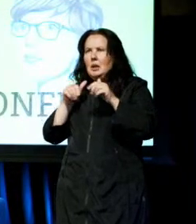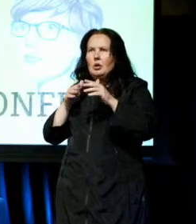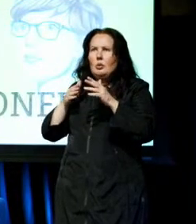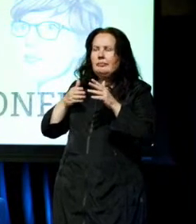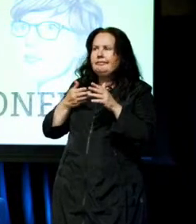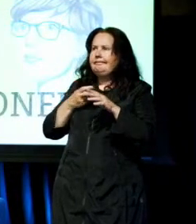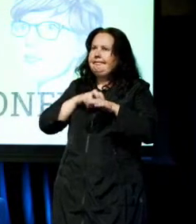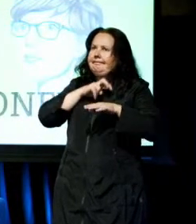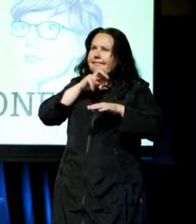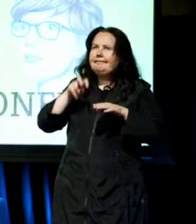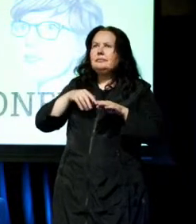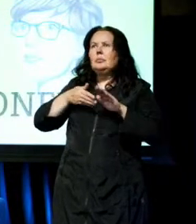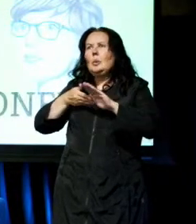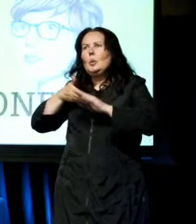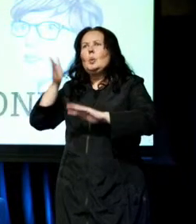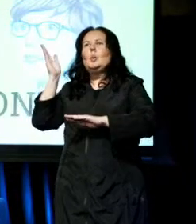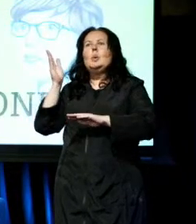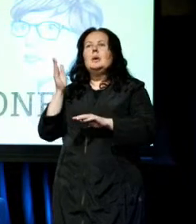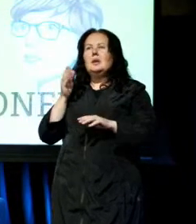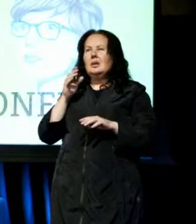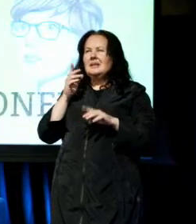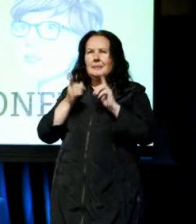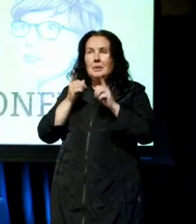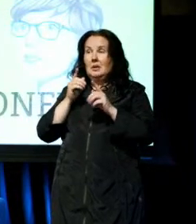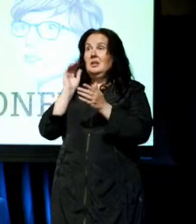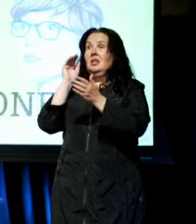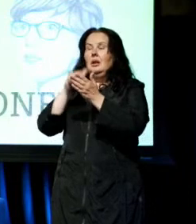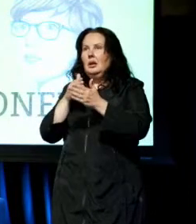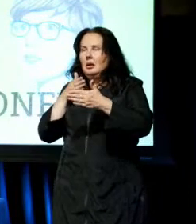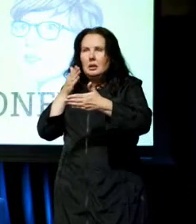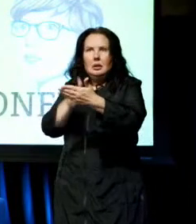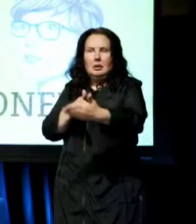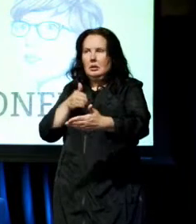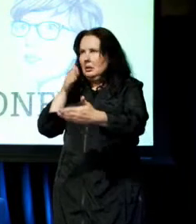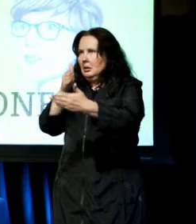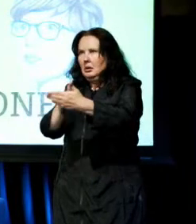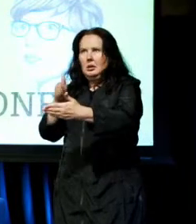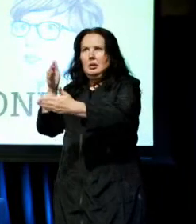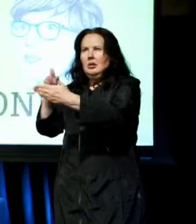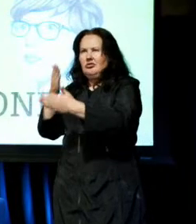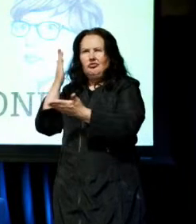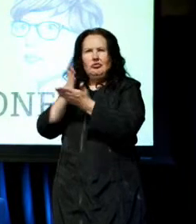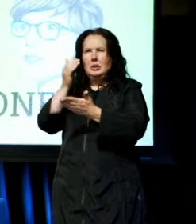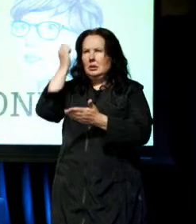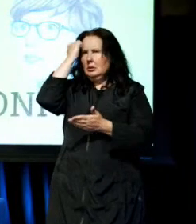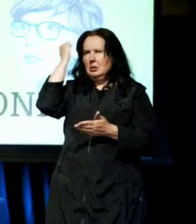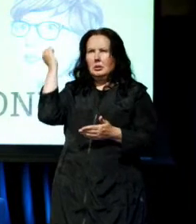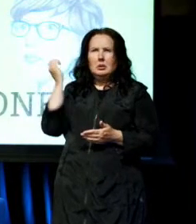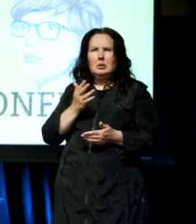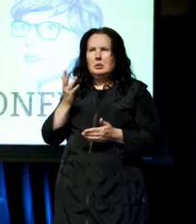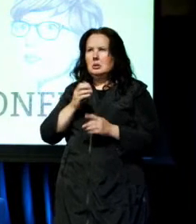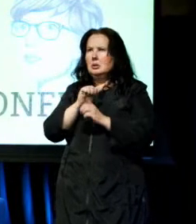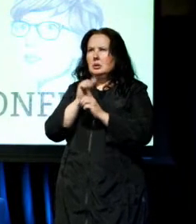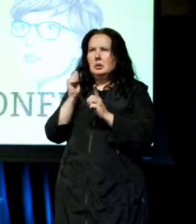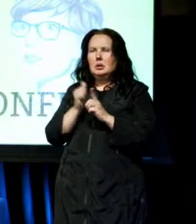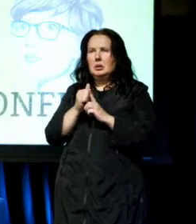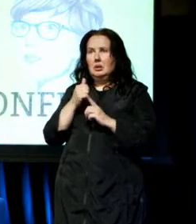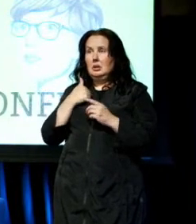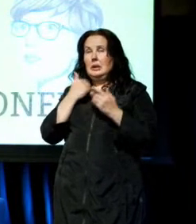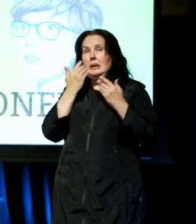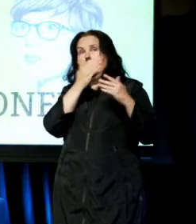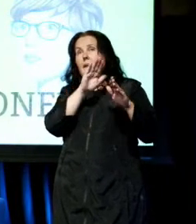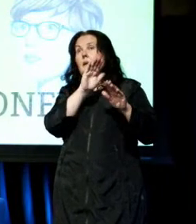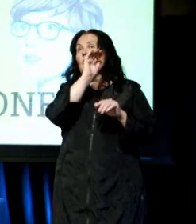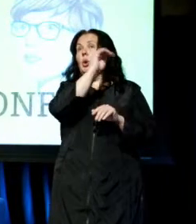inaccessibility of things and the completely ridiculous situations that you find yourself in. And I actually left home at 2:00 today to get here